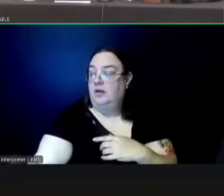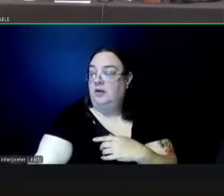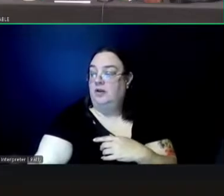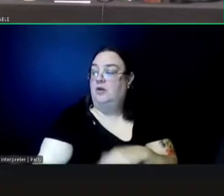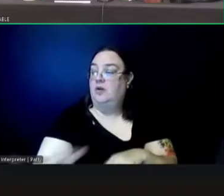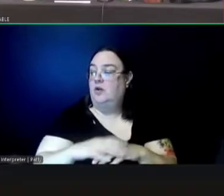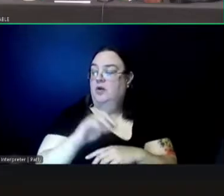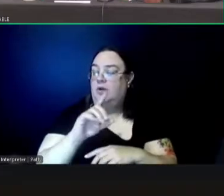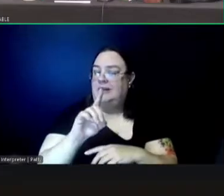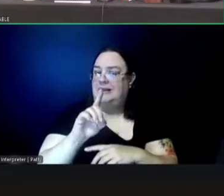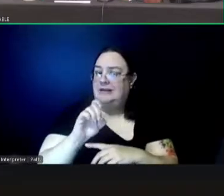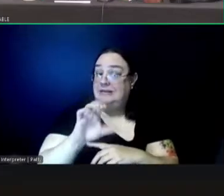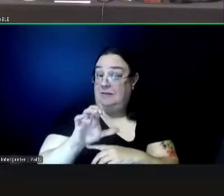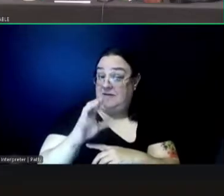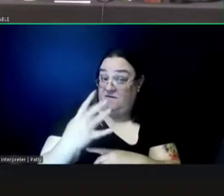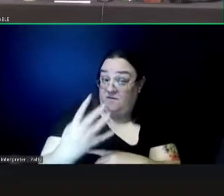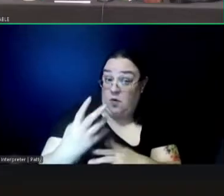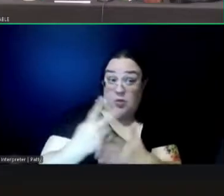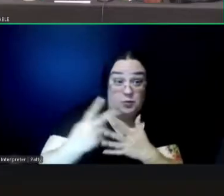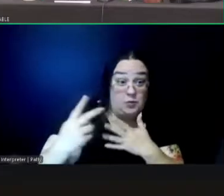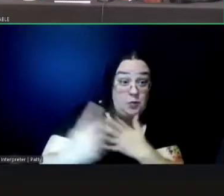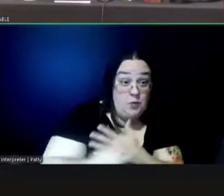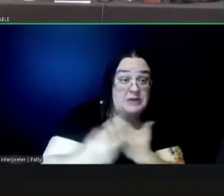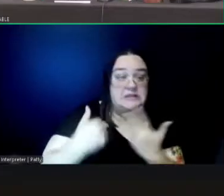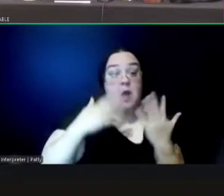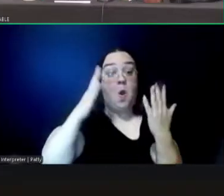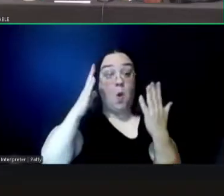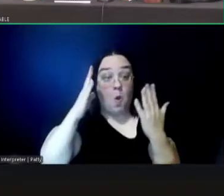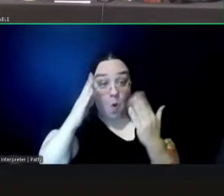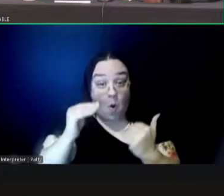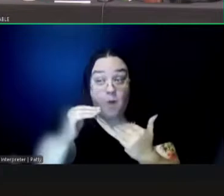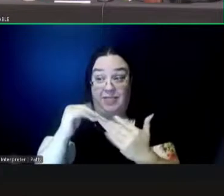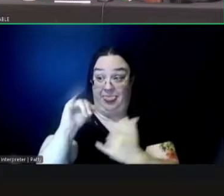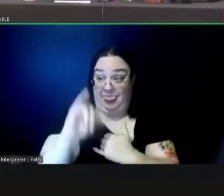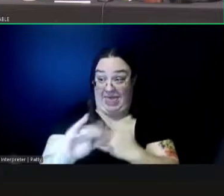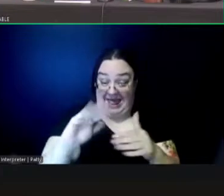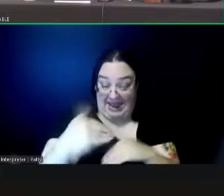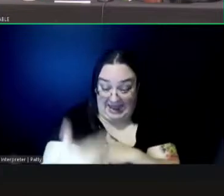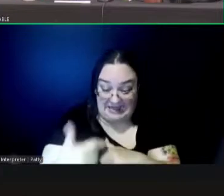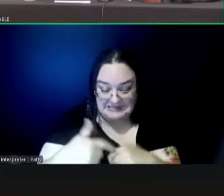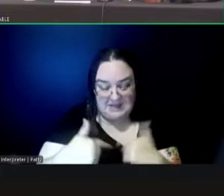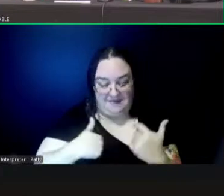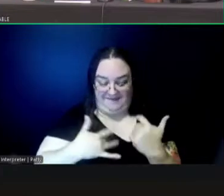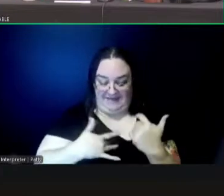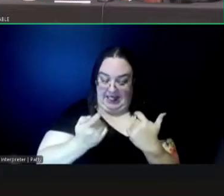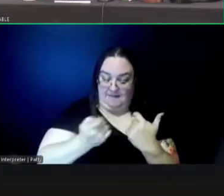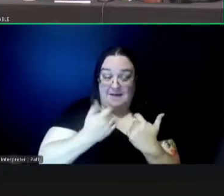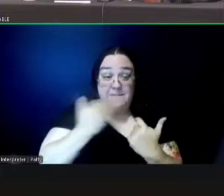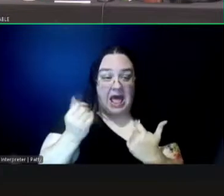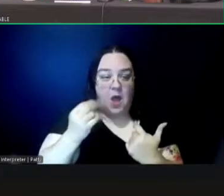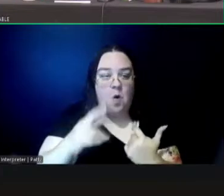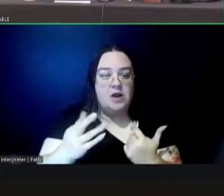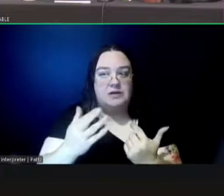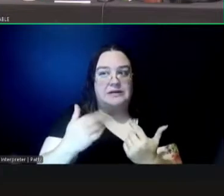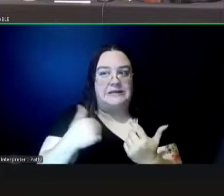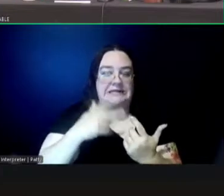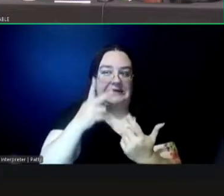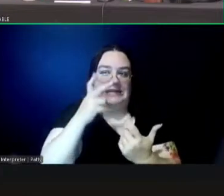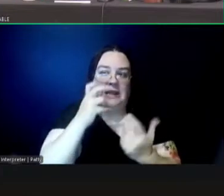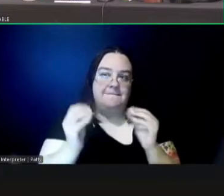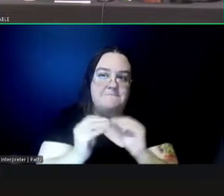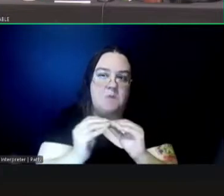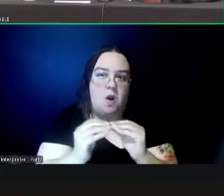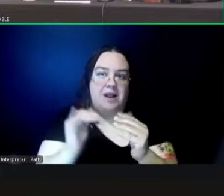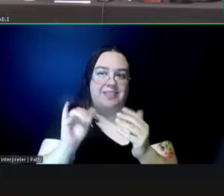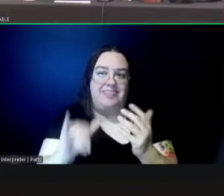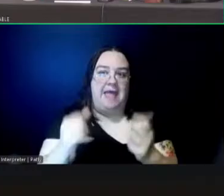I hope that I am made to feel better or hear something that gives me more confidence that we are headed